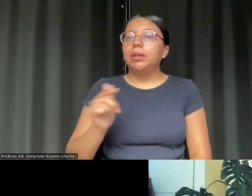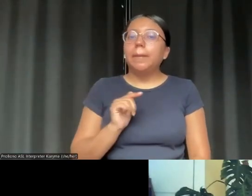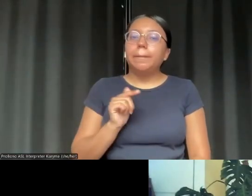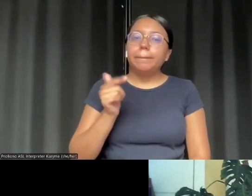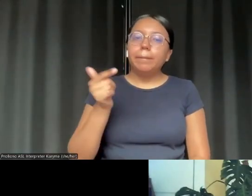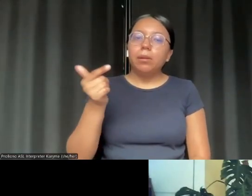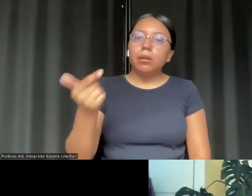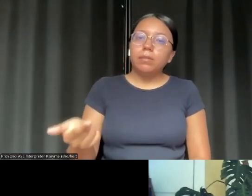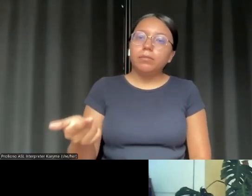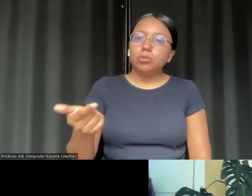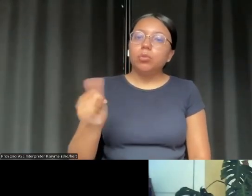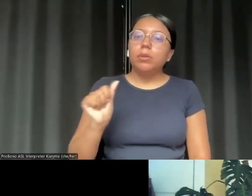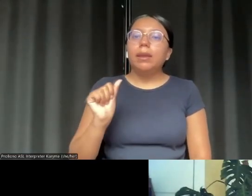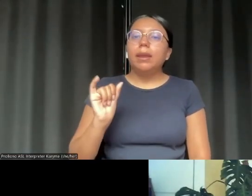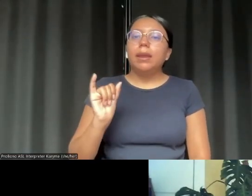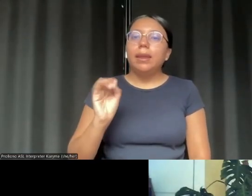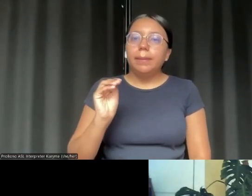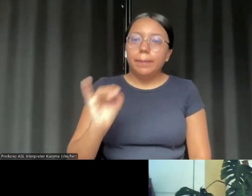Amy again.